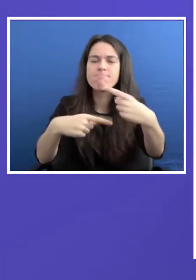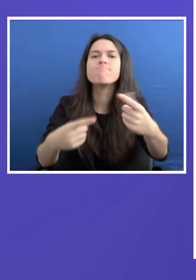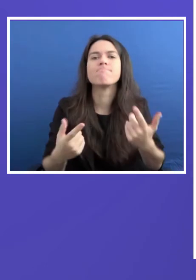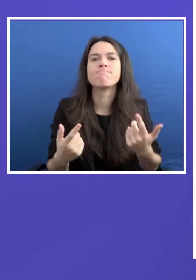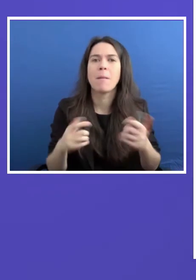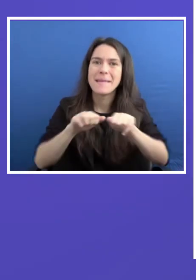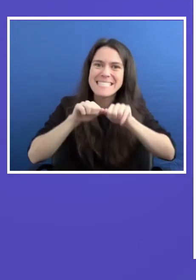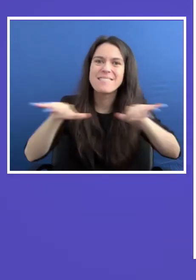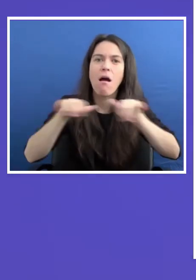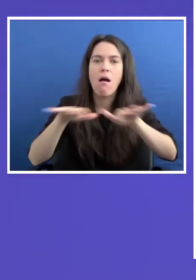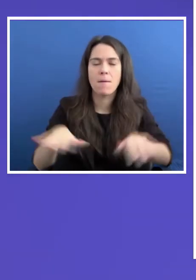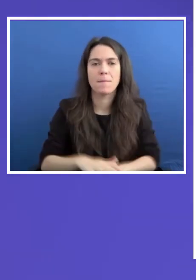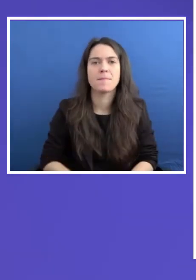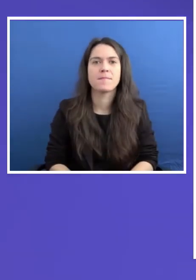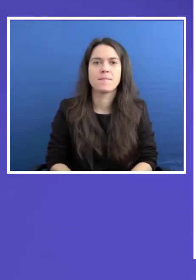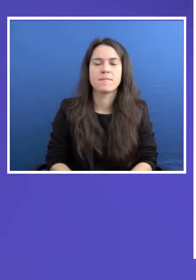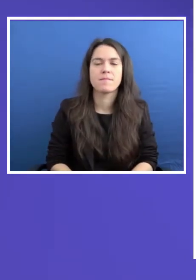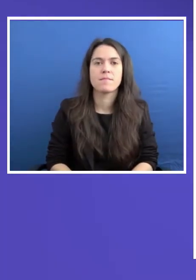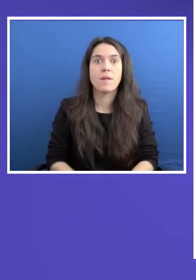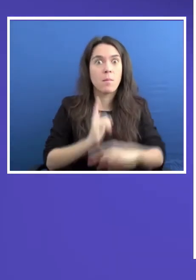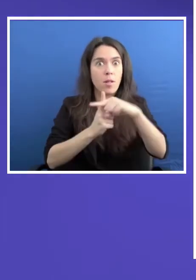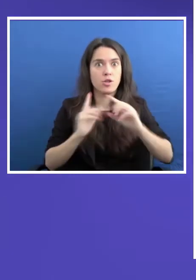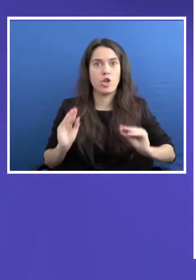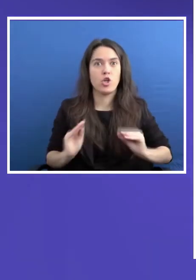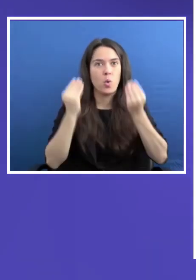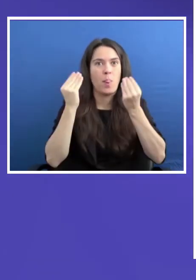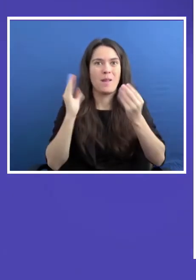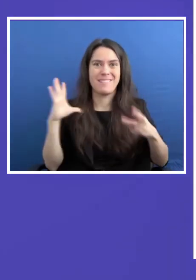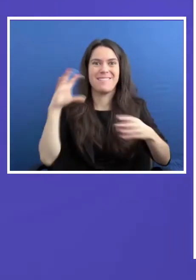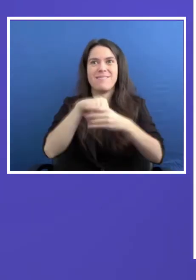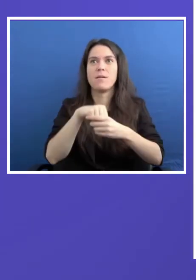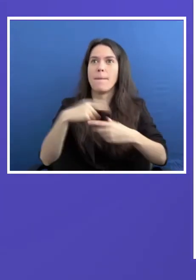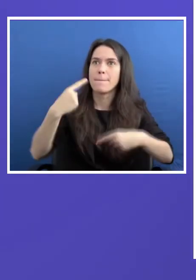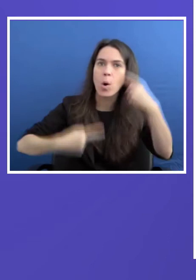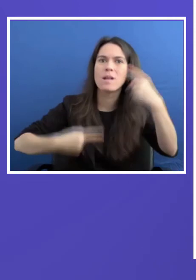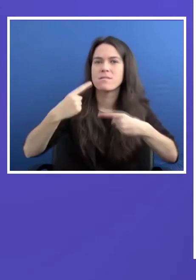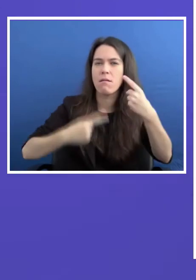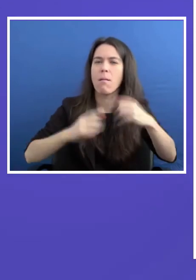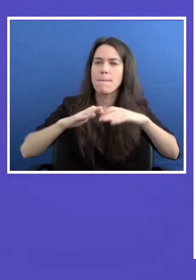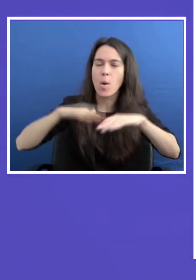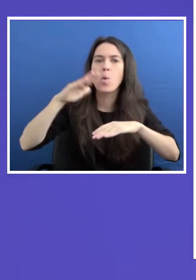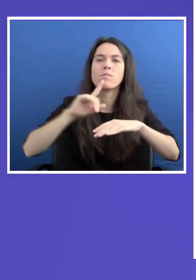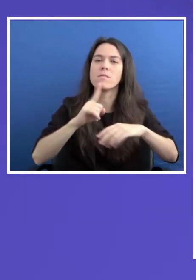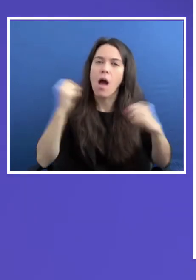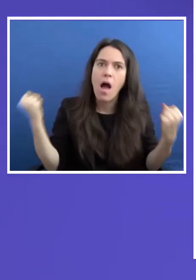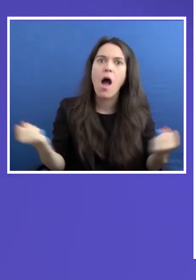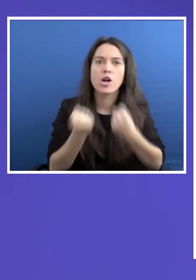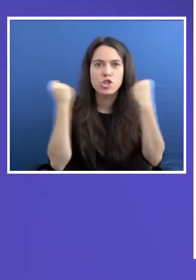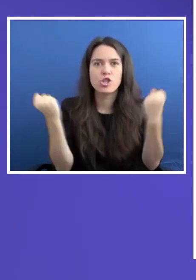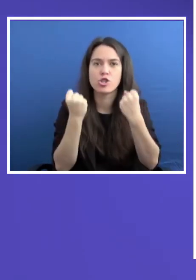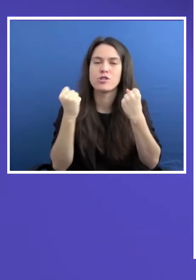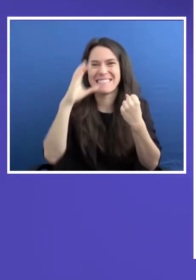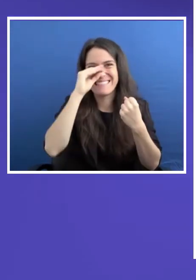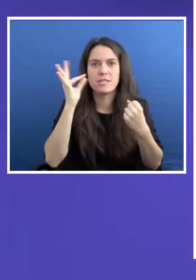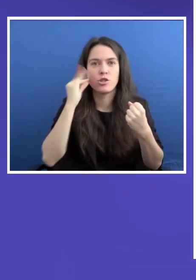and increasing youth participation in policy making and a real action of gender equality.